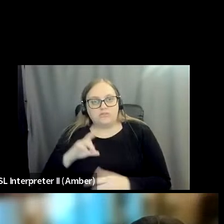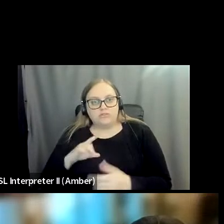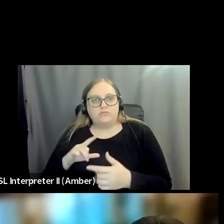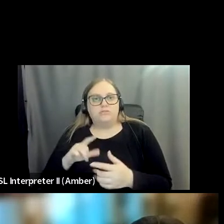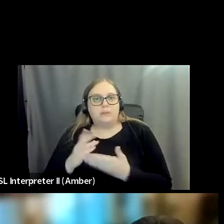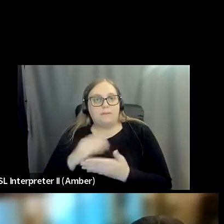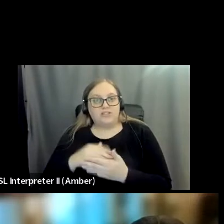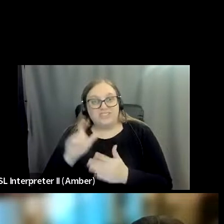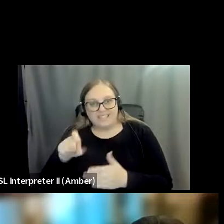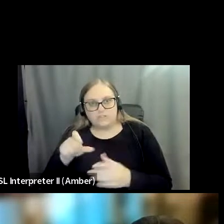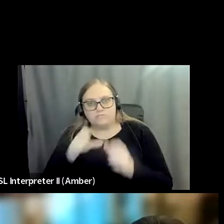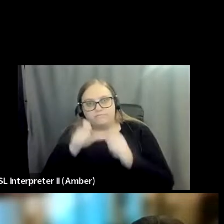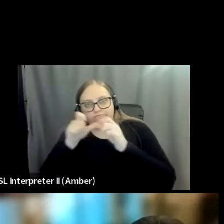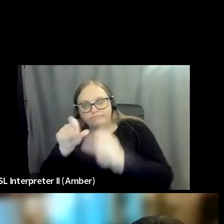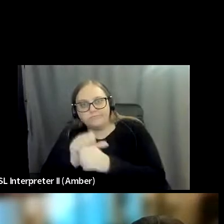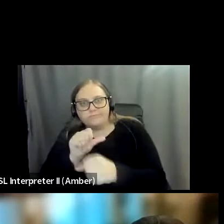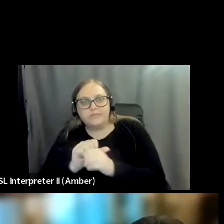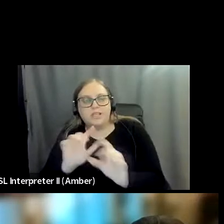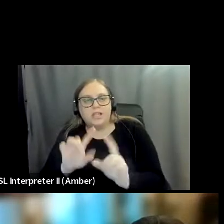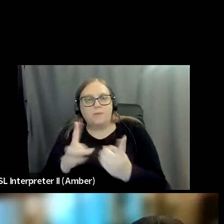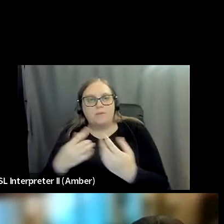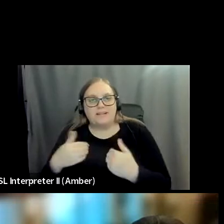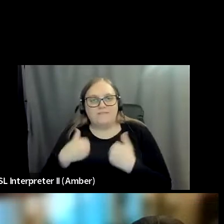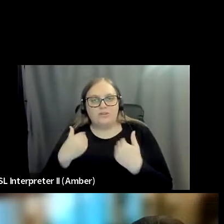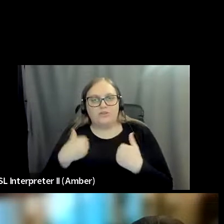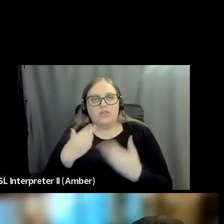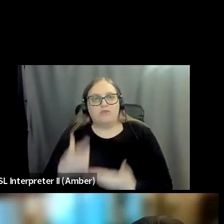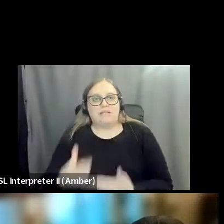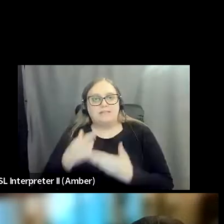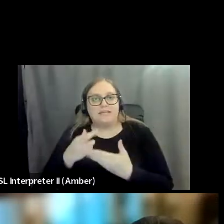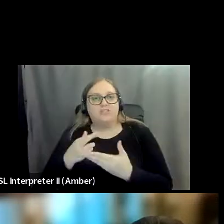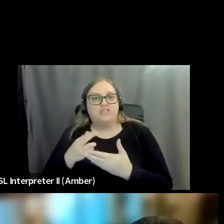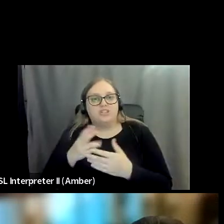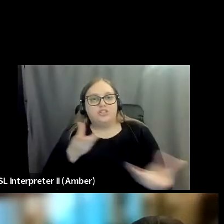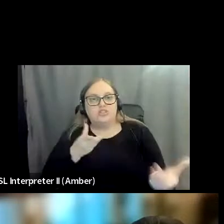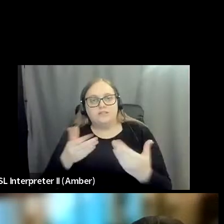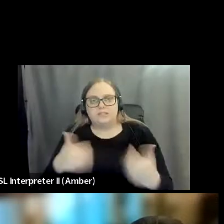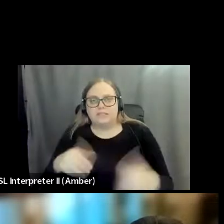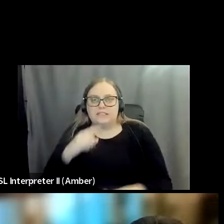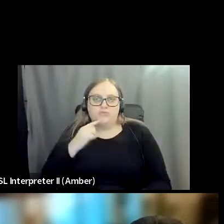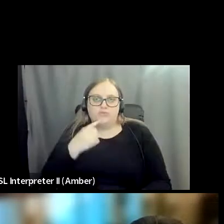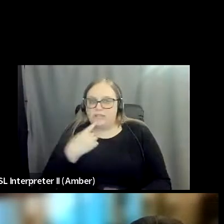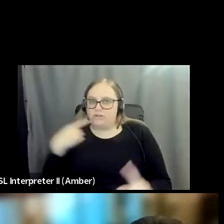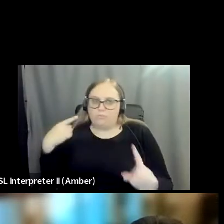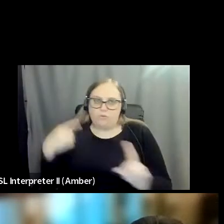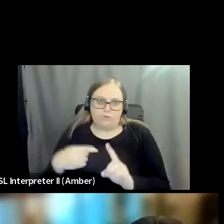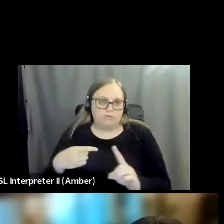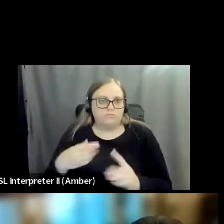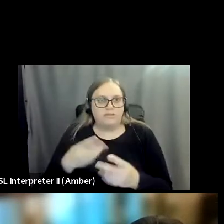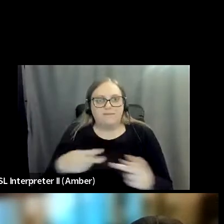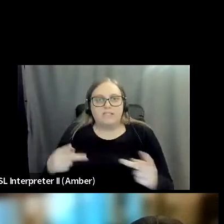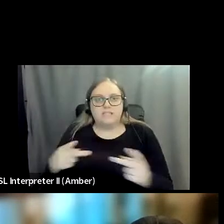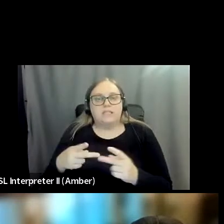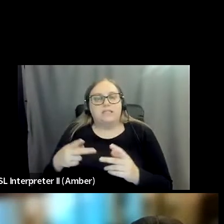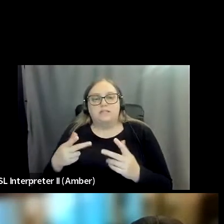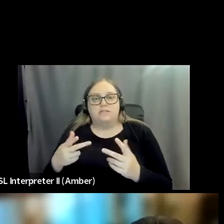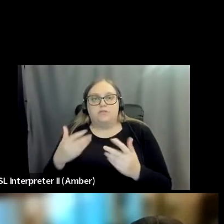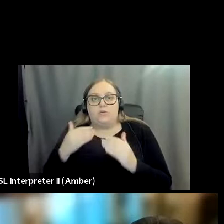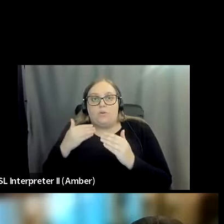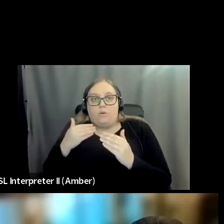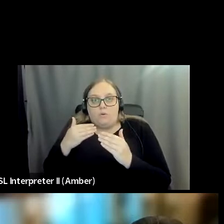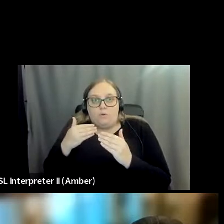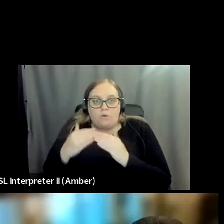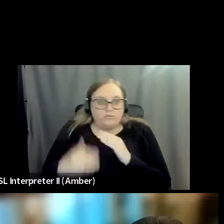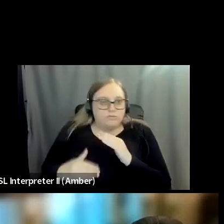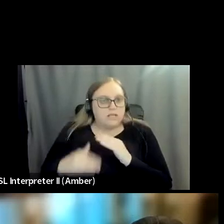work. The Department of Youth Rehabilitation Services is at a critical point. Facilities are at close